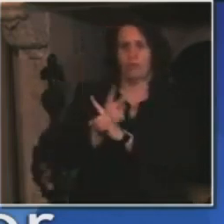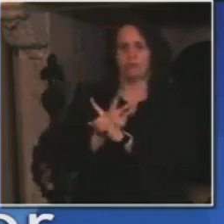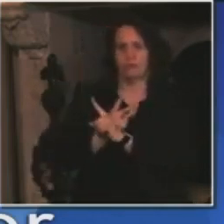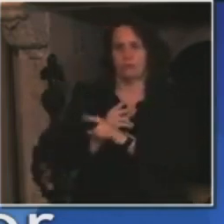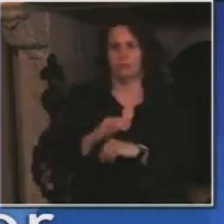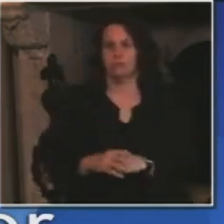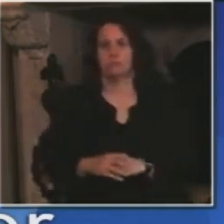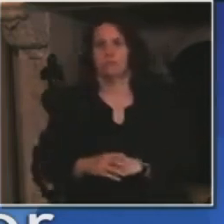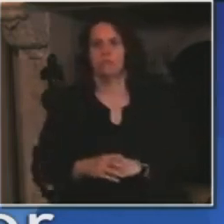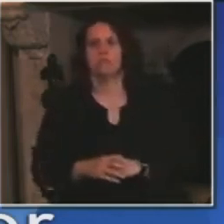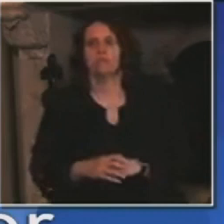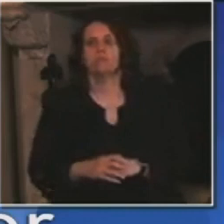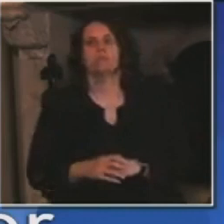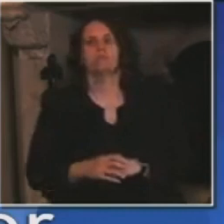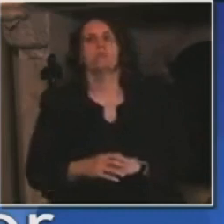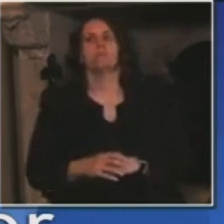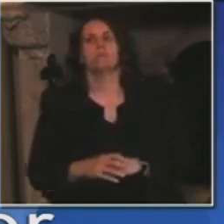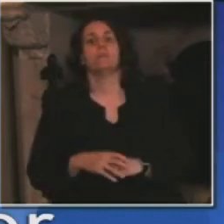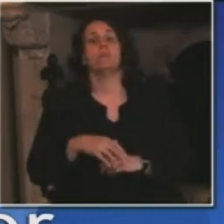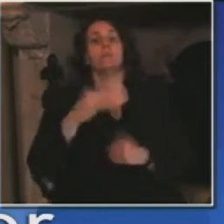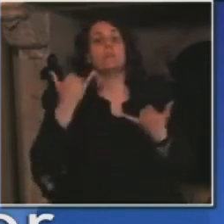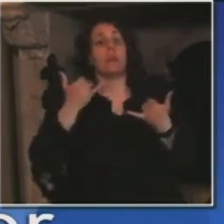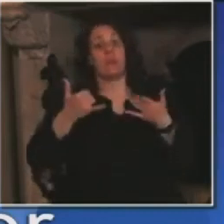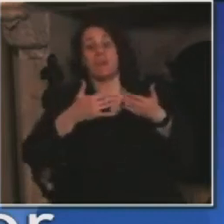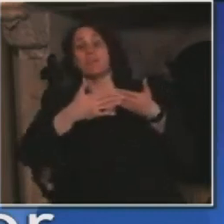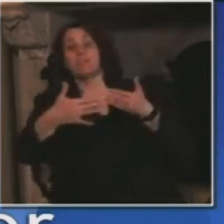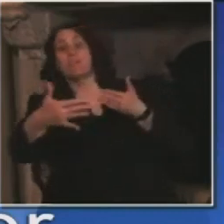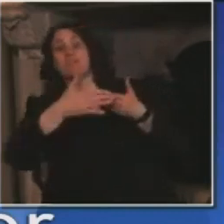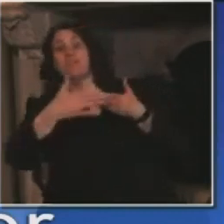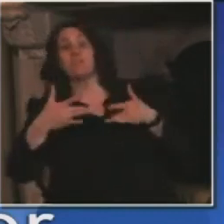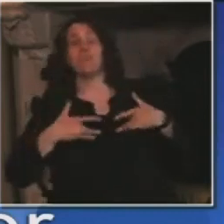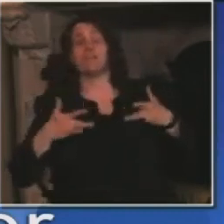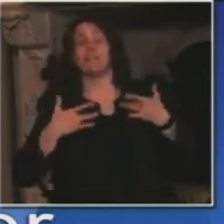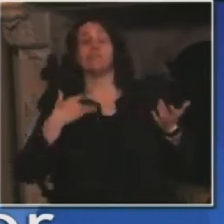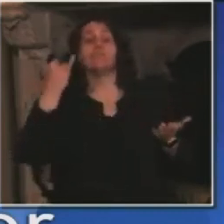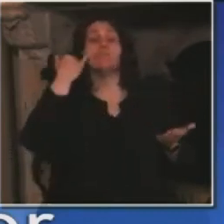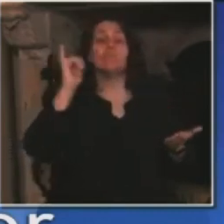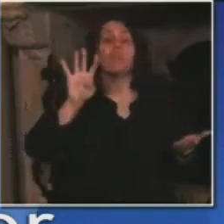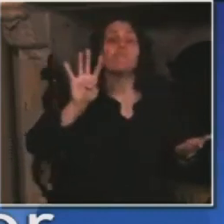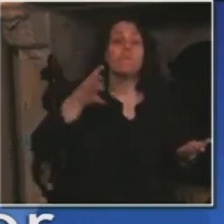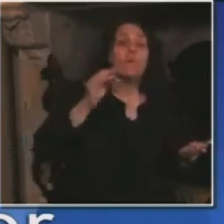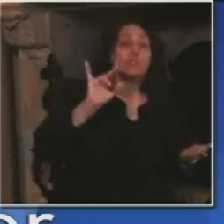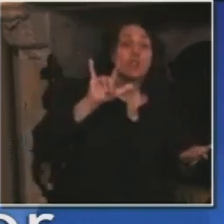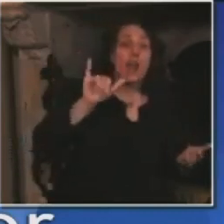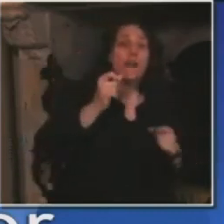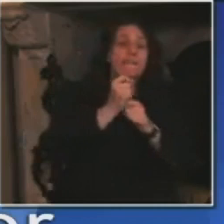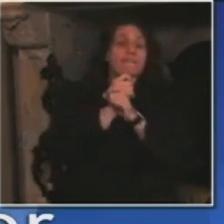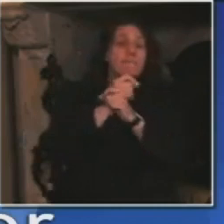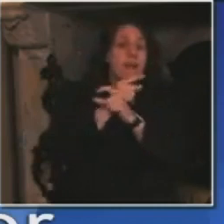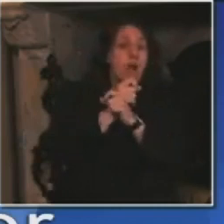canceling today. I think it was the 4th of July fireworks in Milwaukee. Isn't the